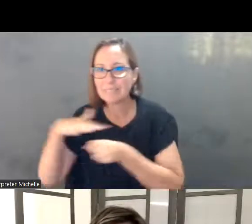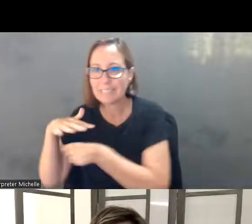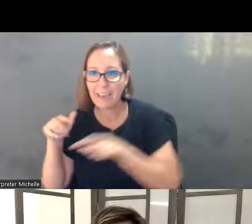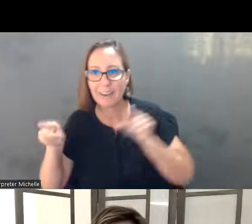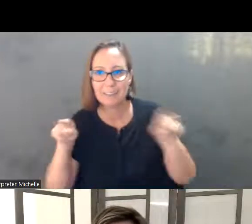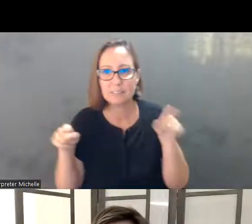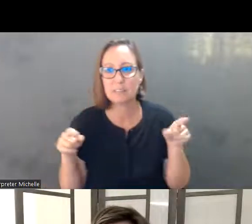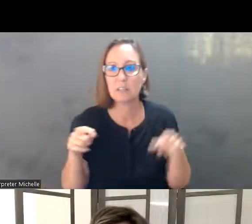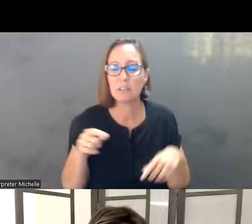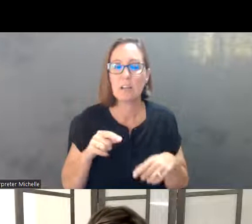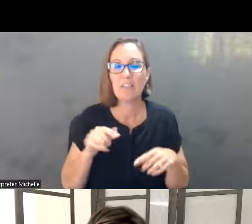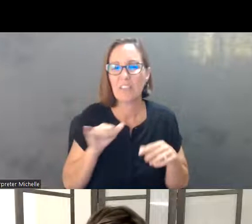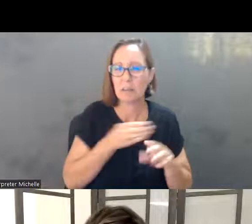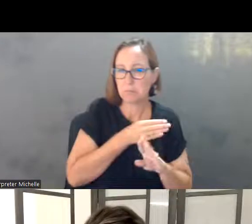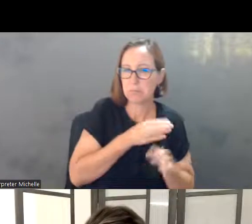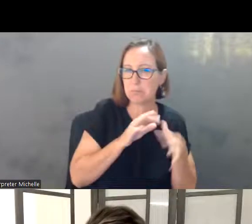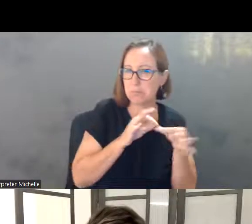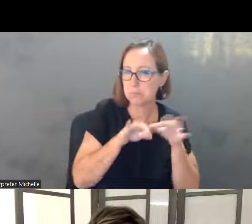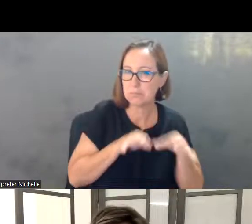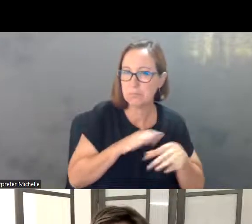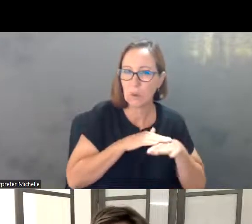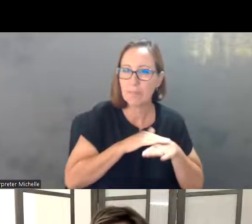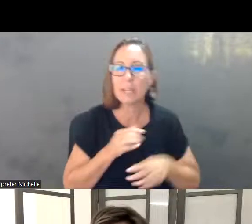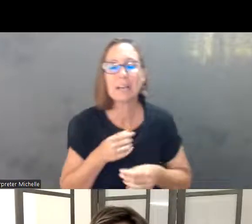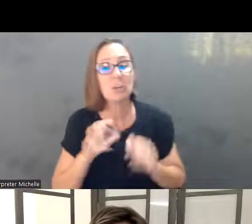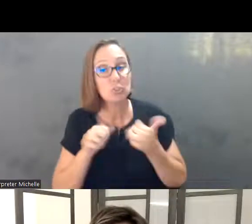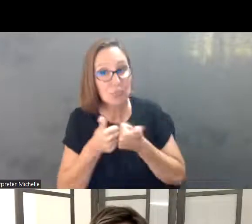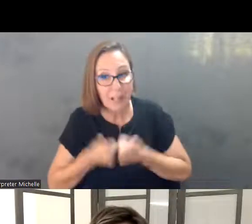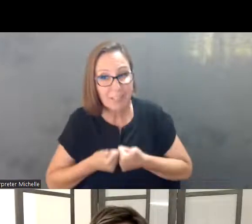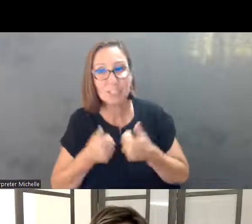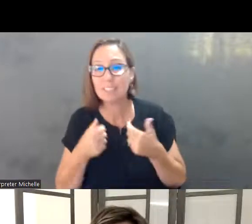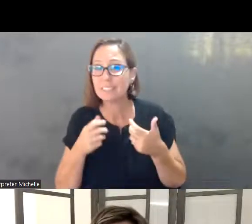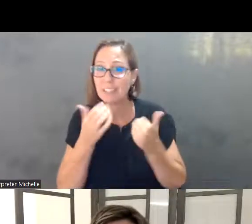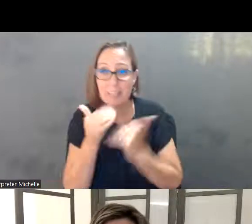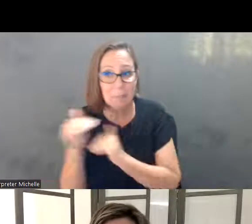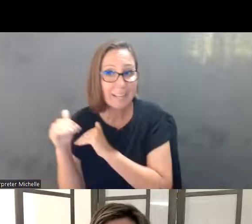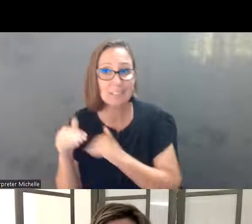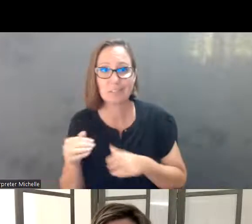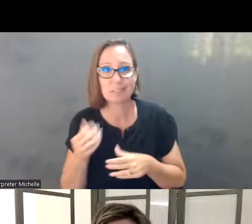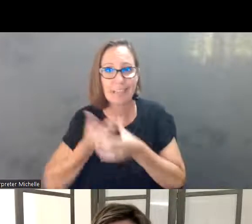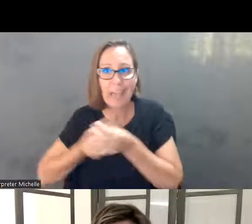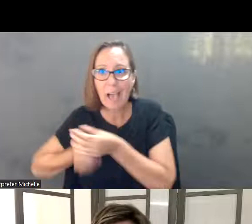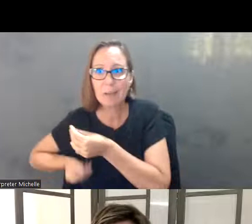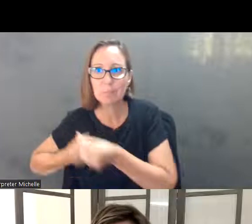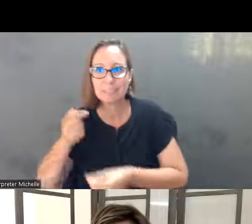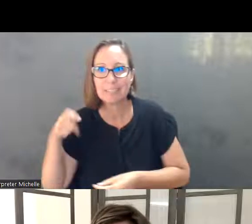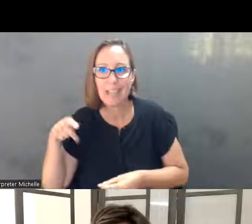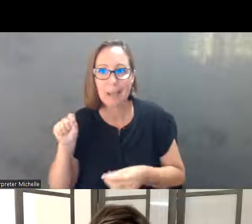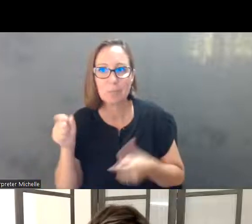slides. What are some of the challenges, limitations, and gaps? And then what are